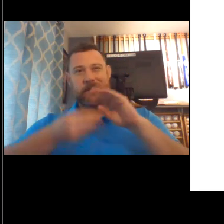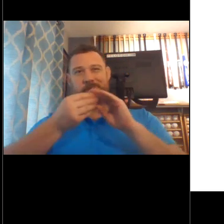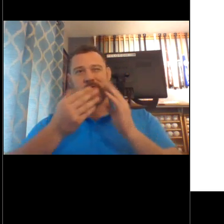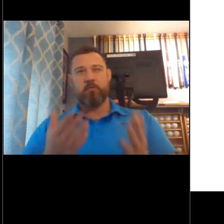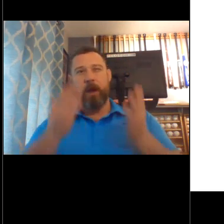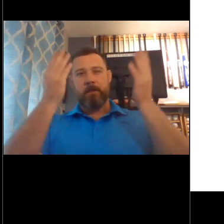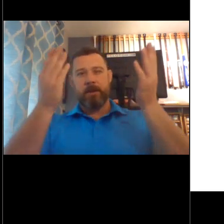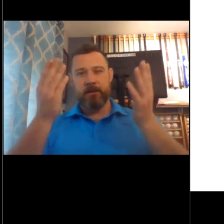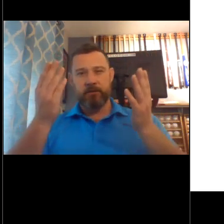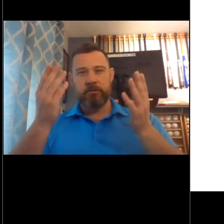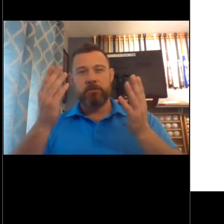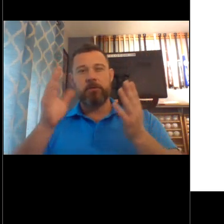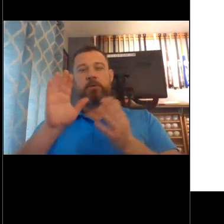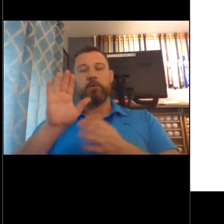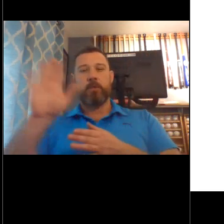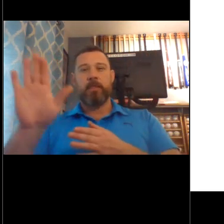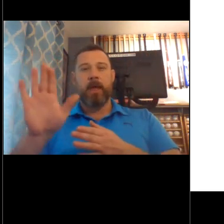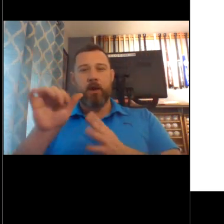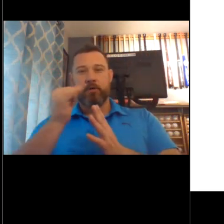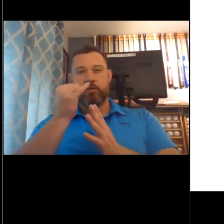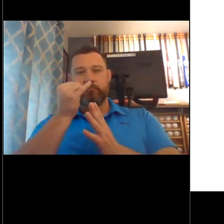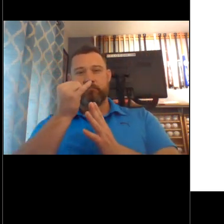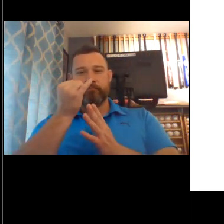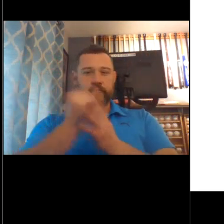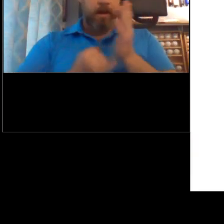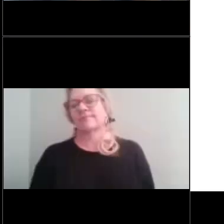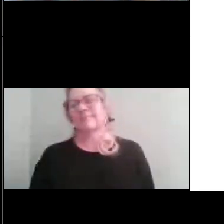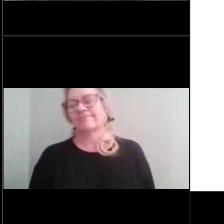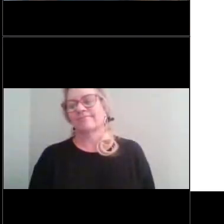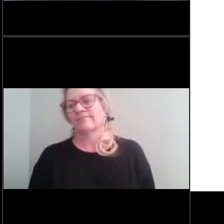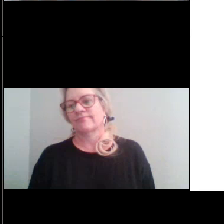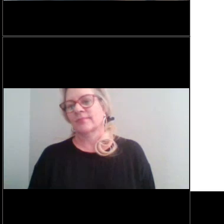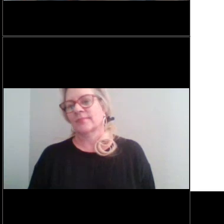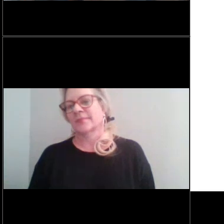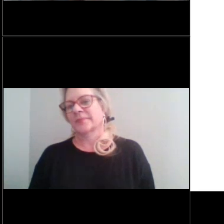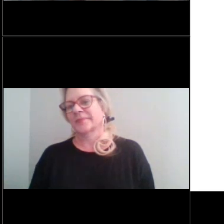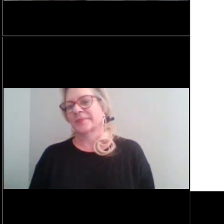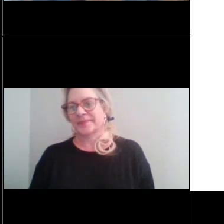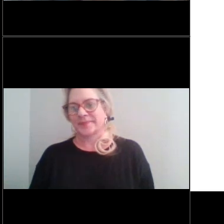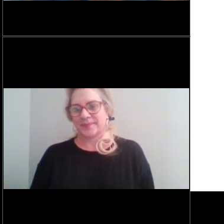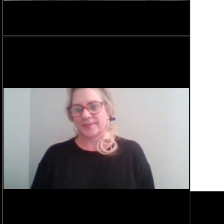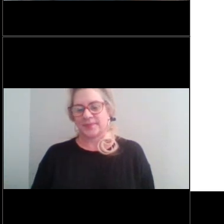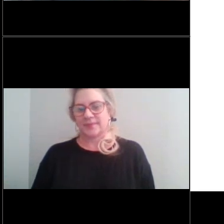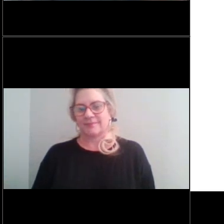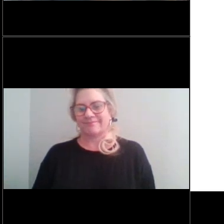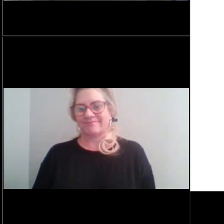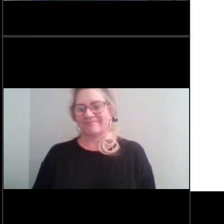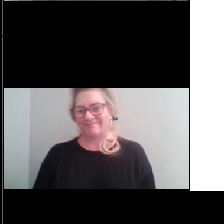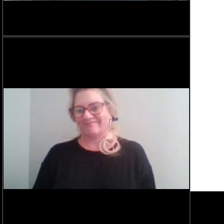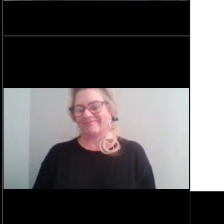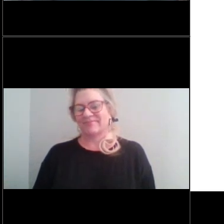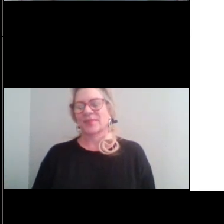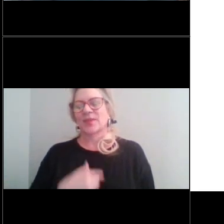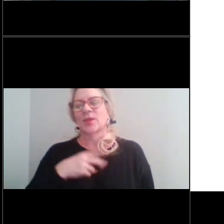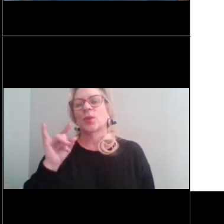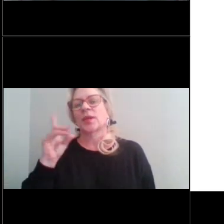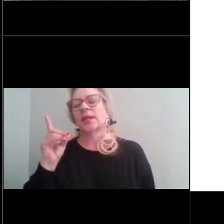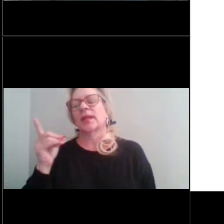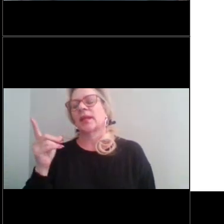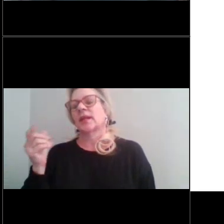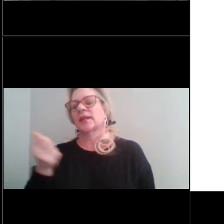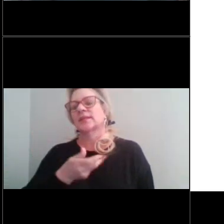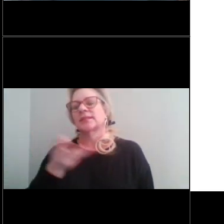to their draft performance measure, and Caltrans, along with 10 other DOTs, signed a